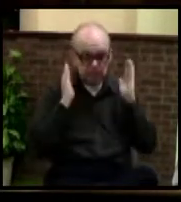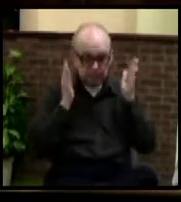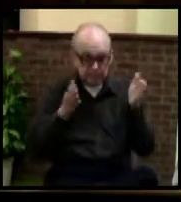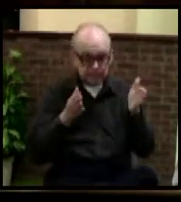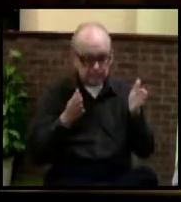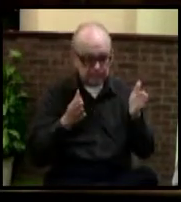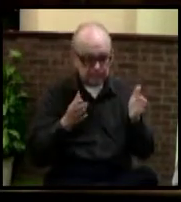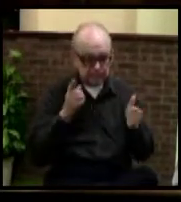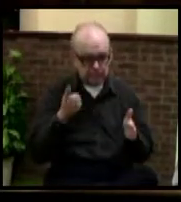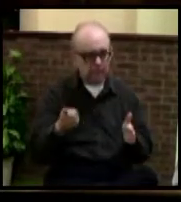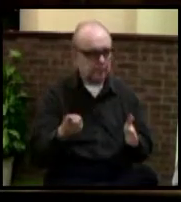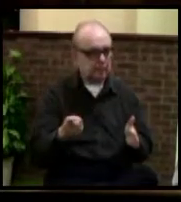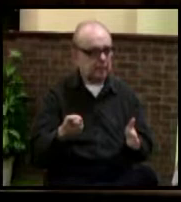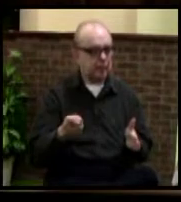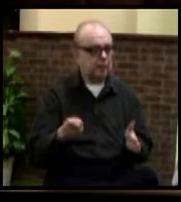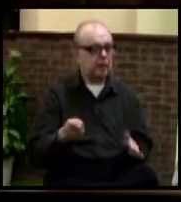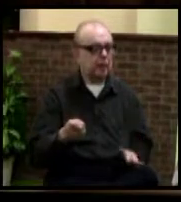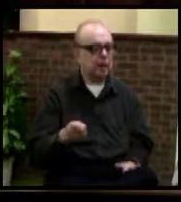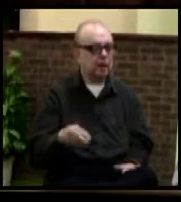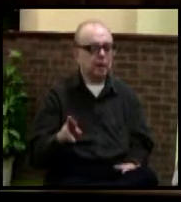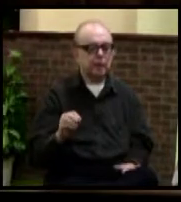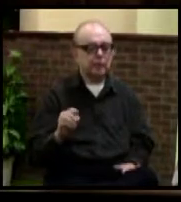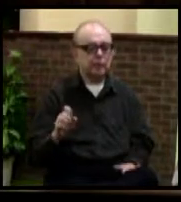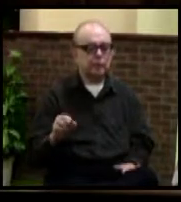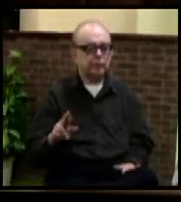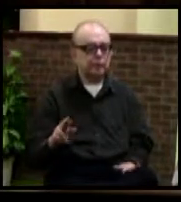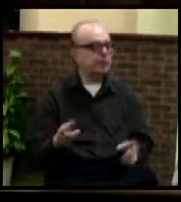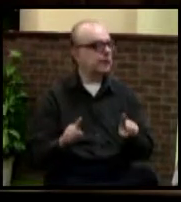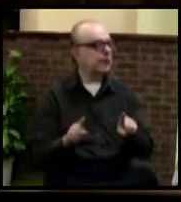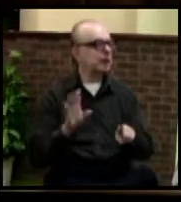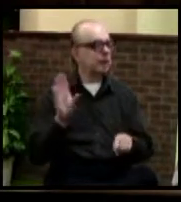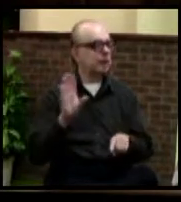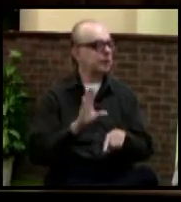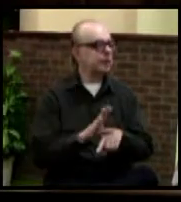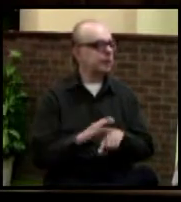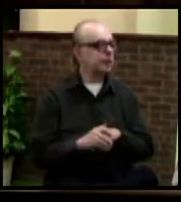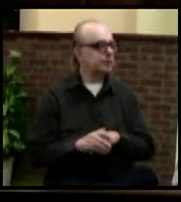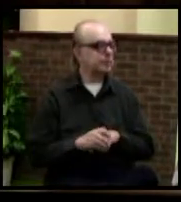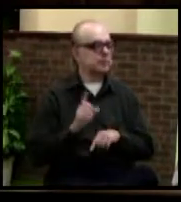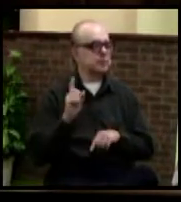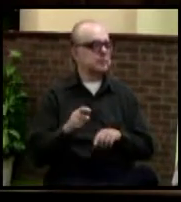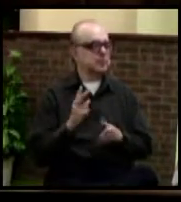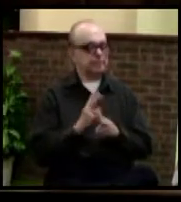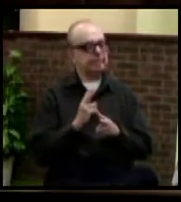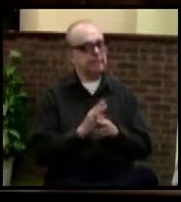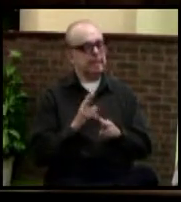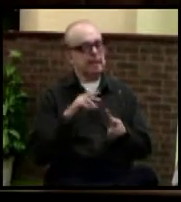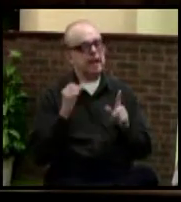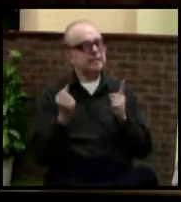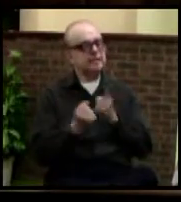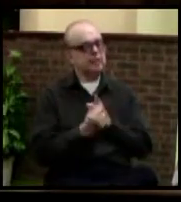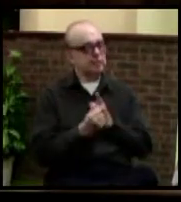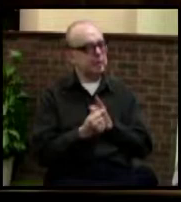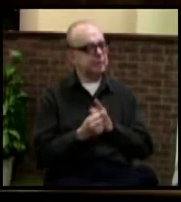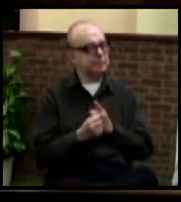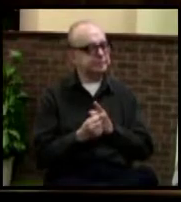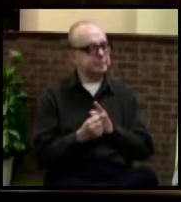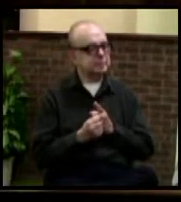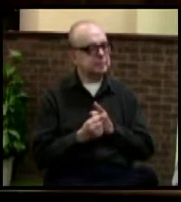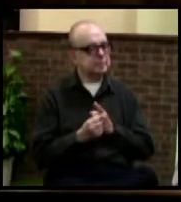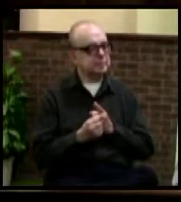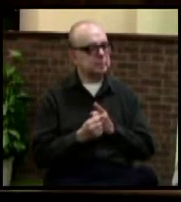listen, you've got a rooster event in the church. And you need to handle this